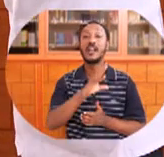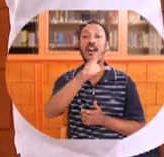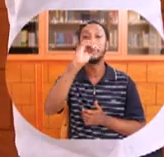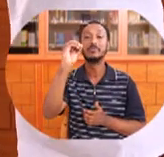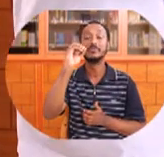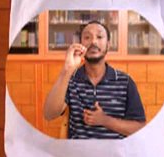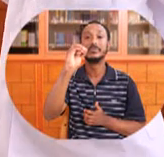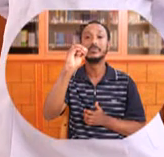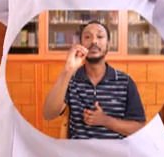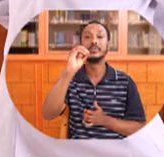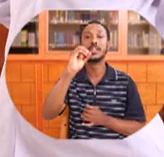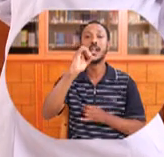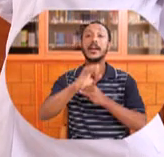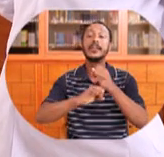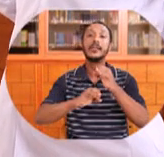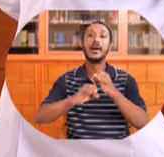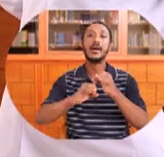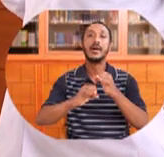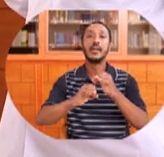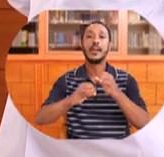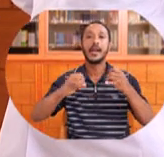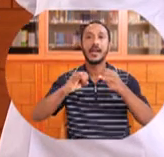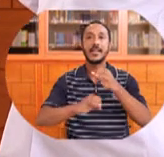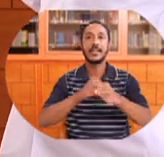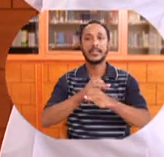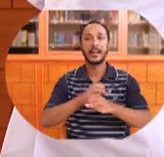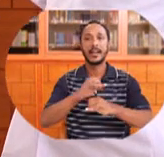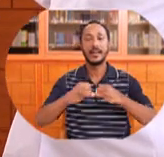And industrial wastes.